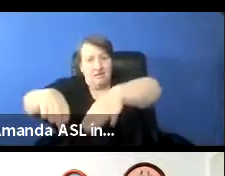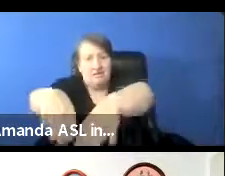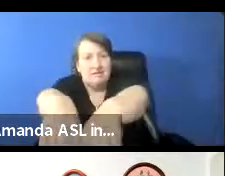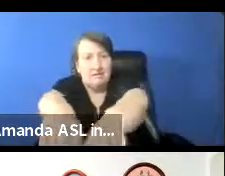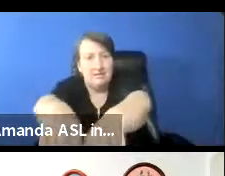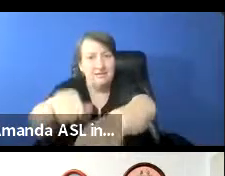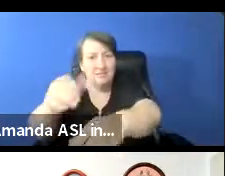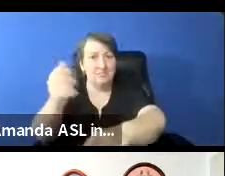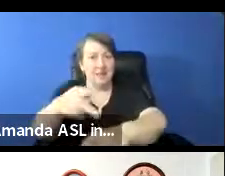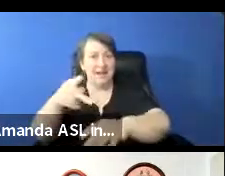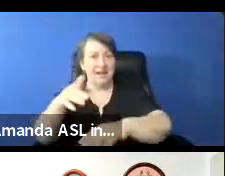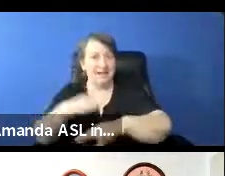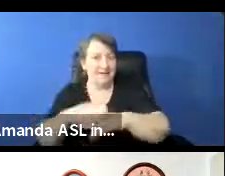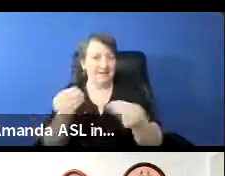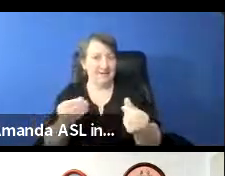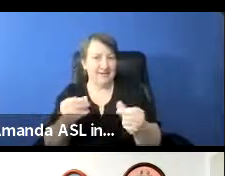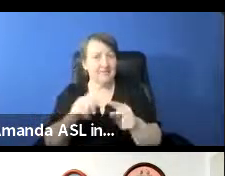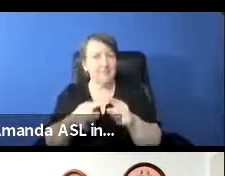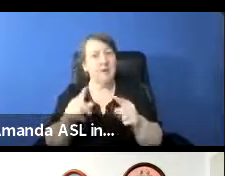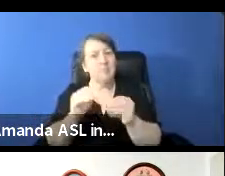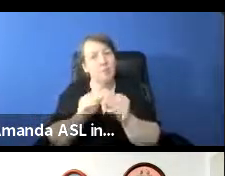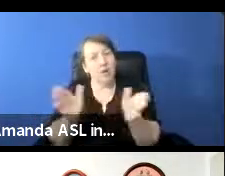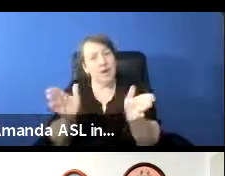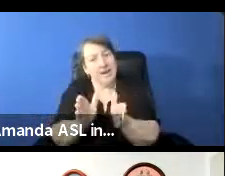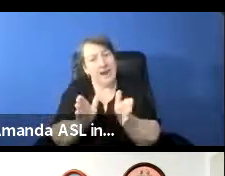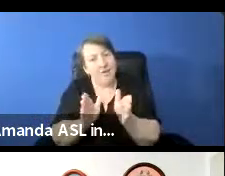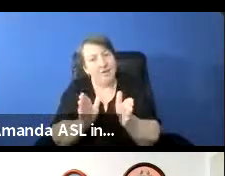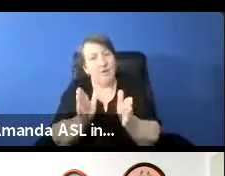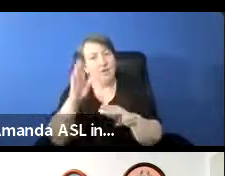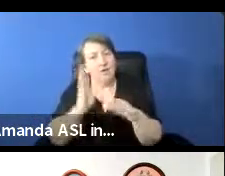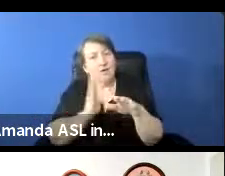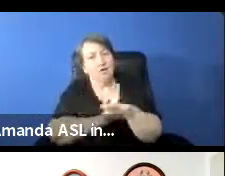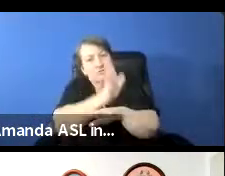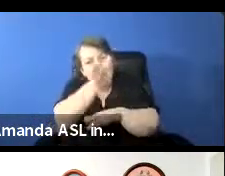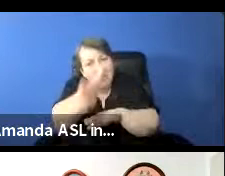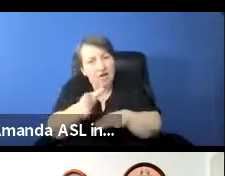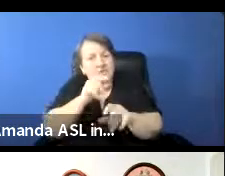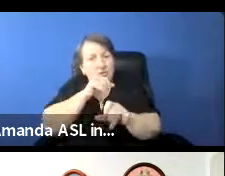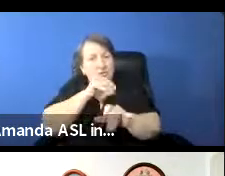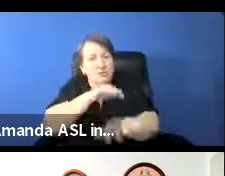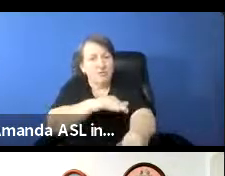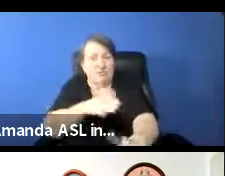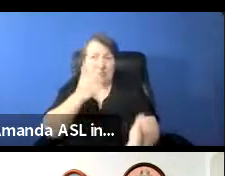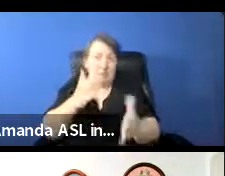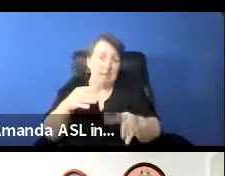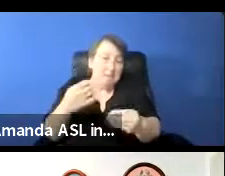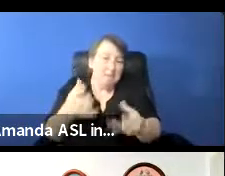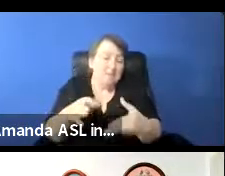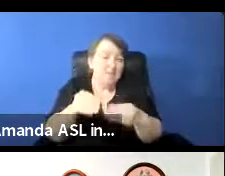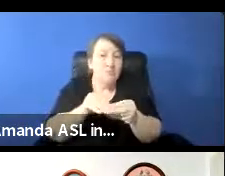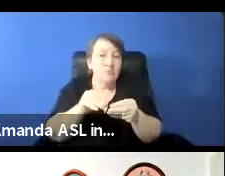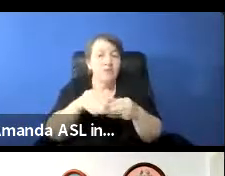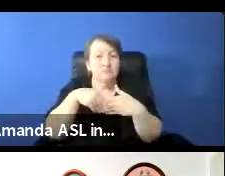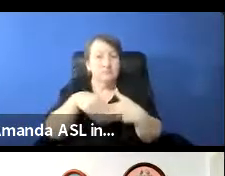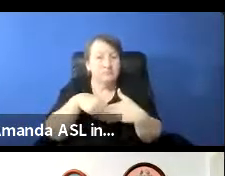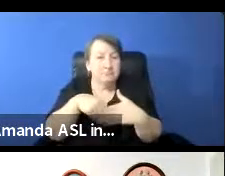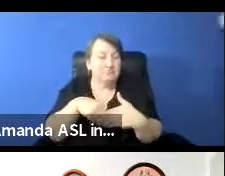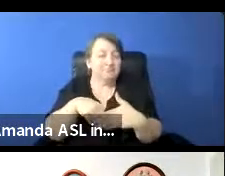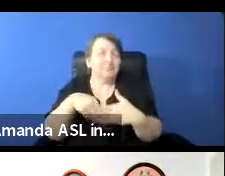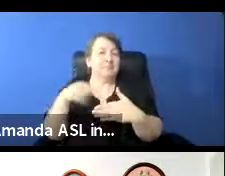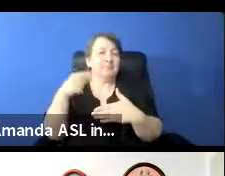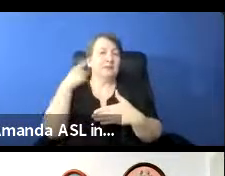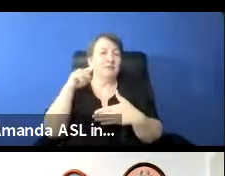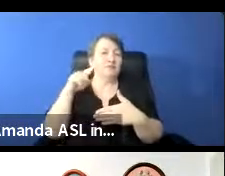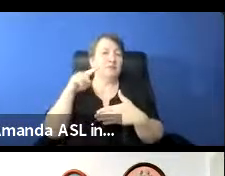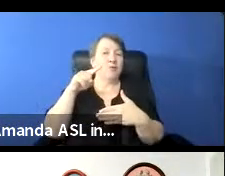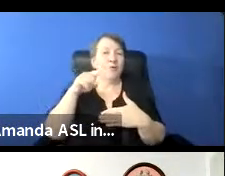it's a narrower over the river, and might provide some flexibility for